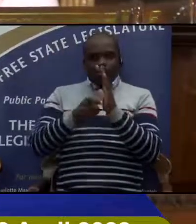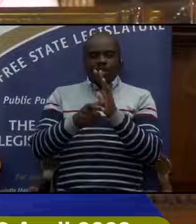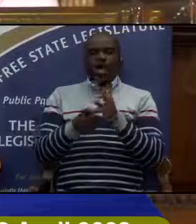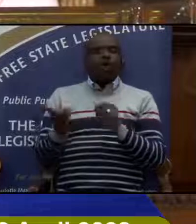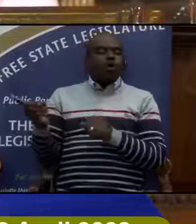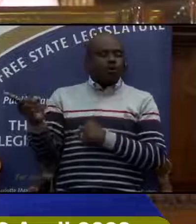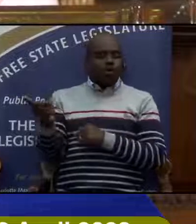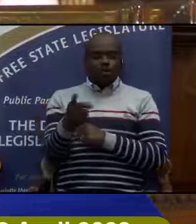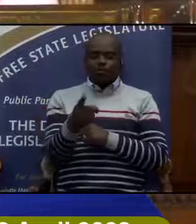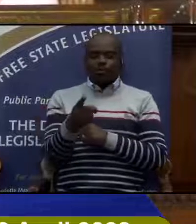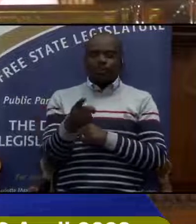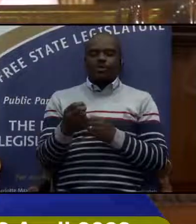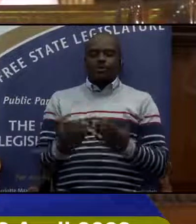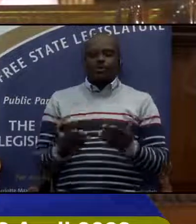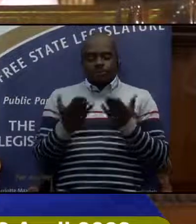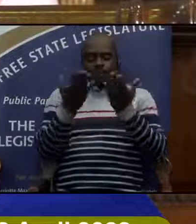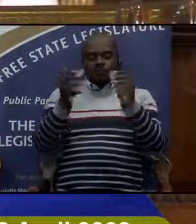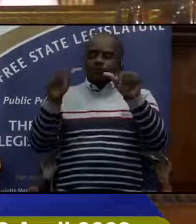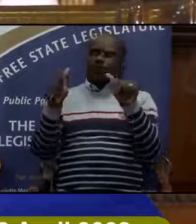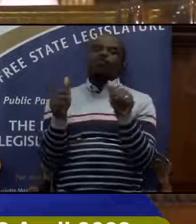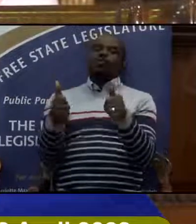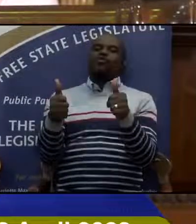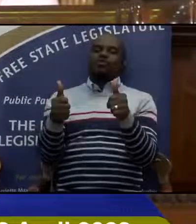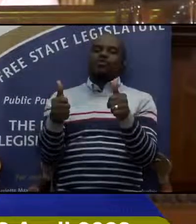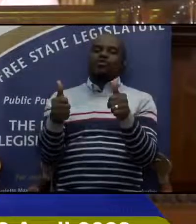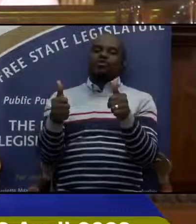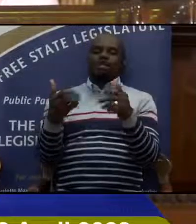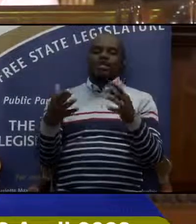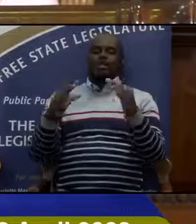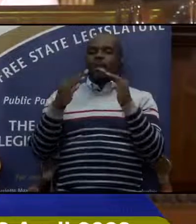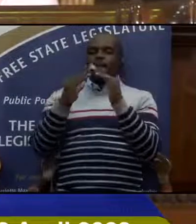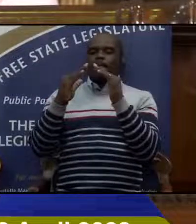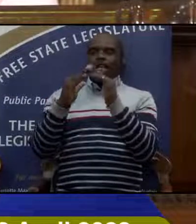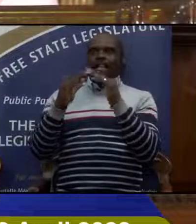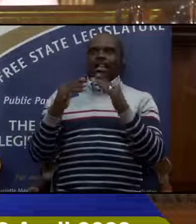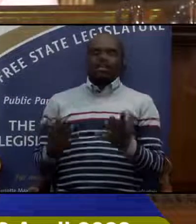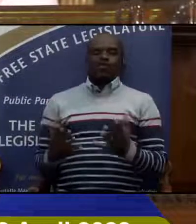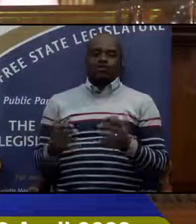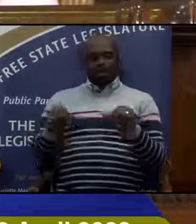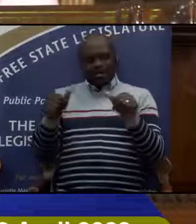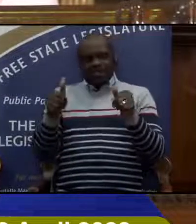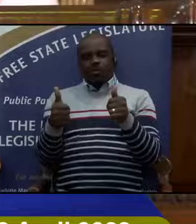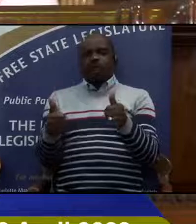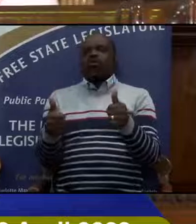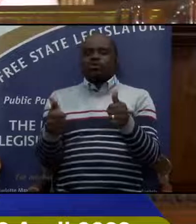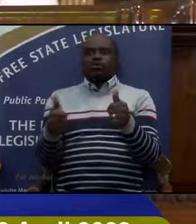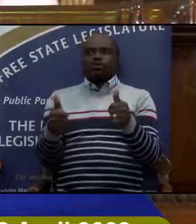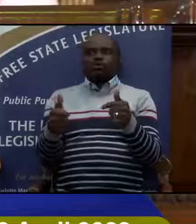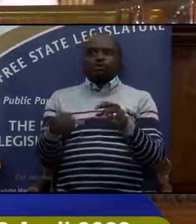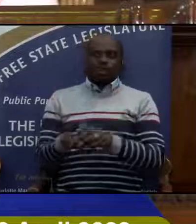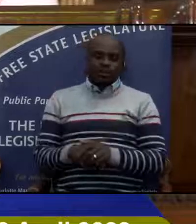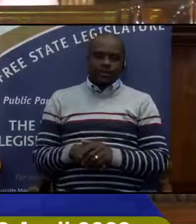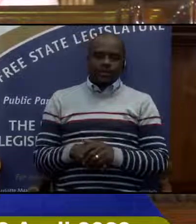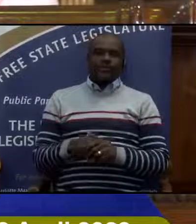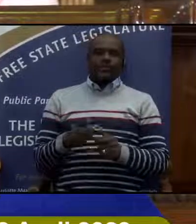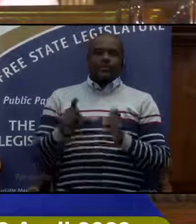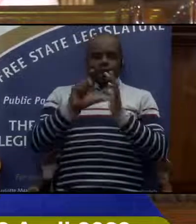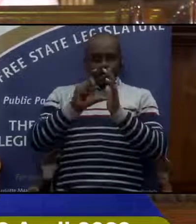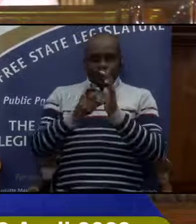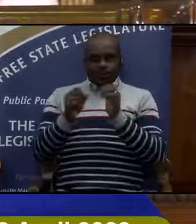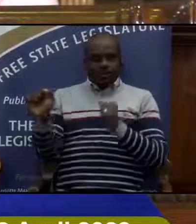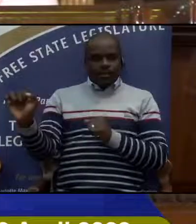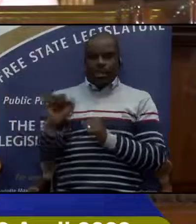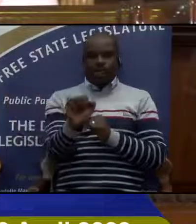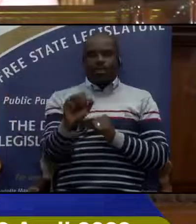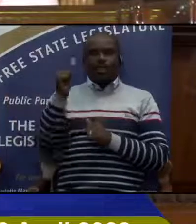tsa mantlha ba thole matlo are compatible to their disabilities. The ANC